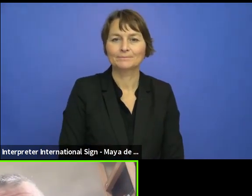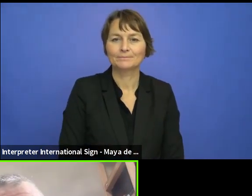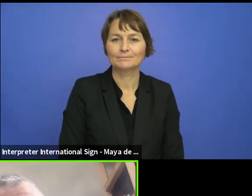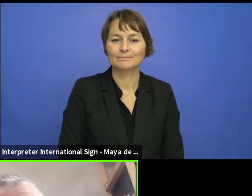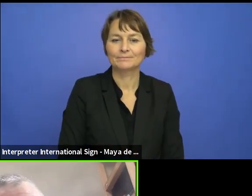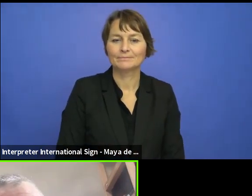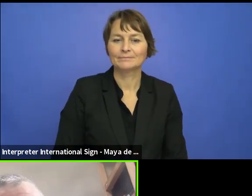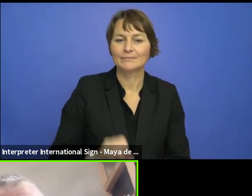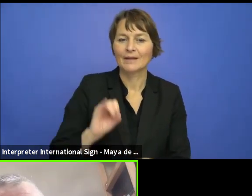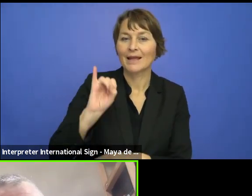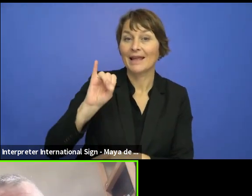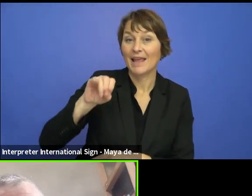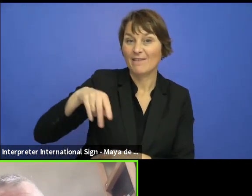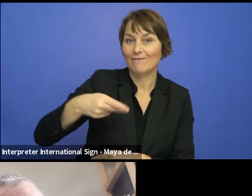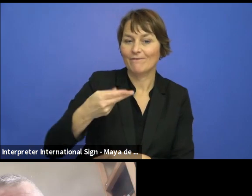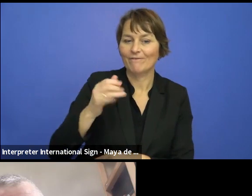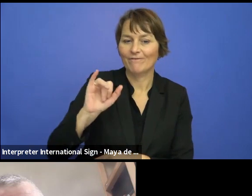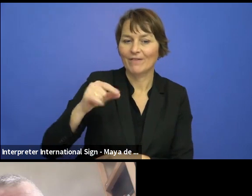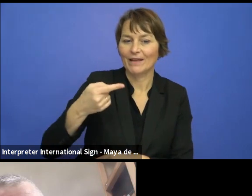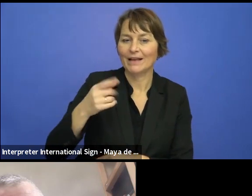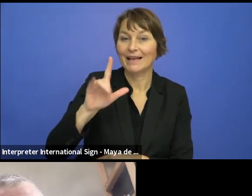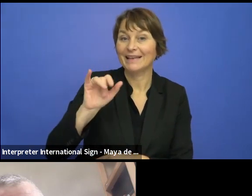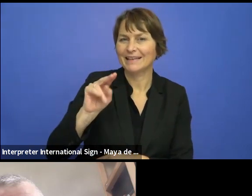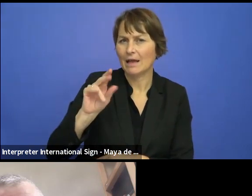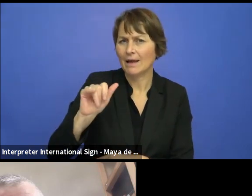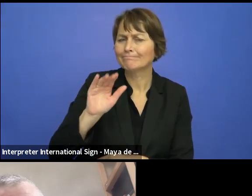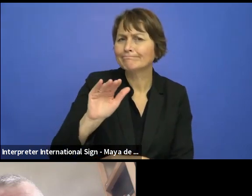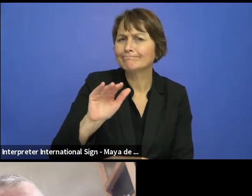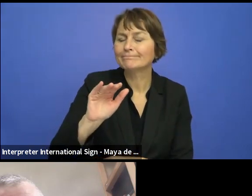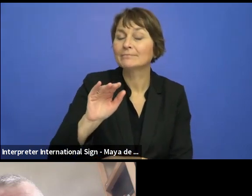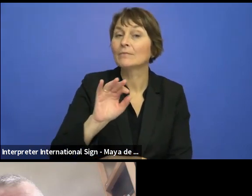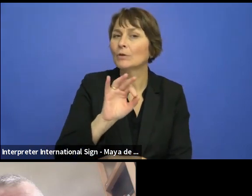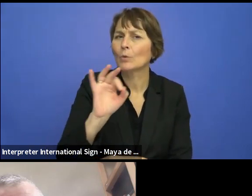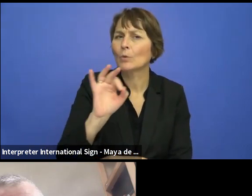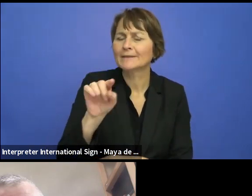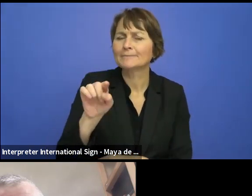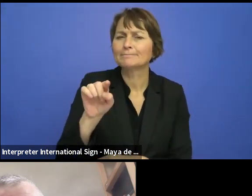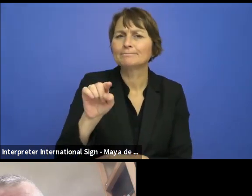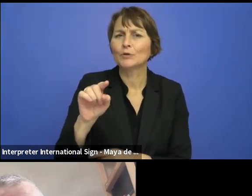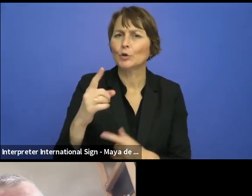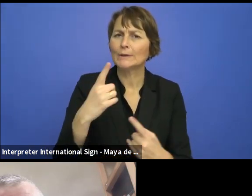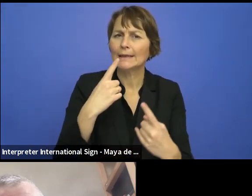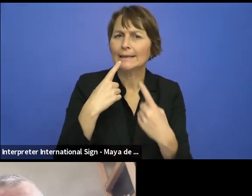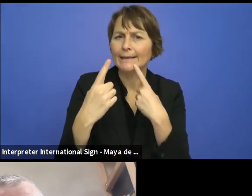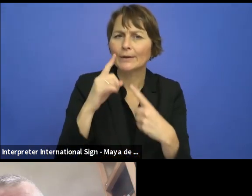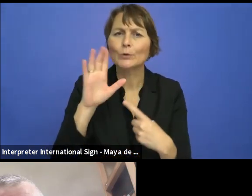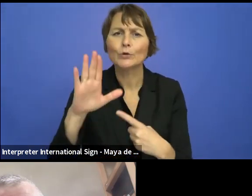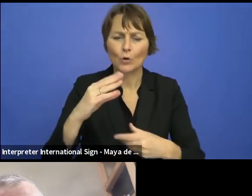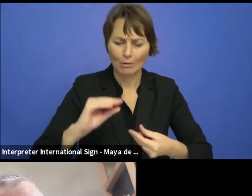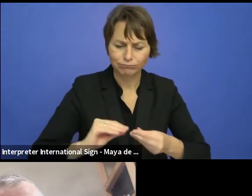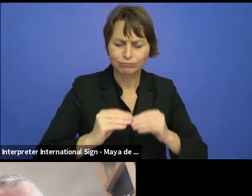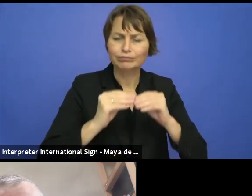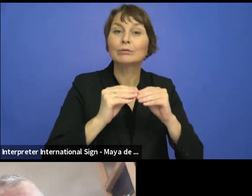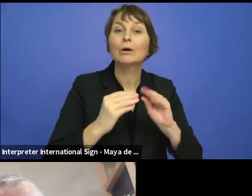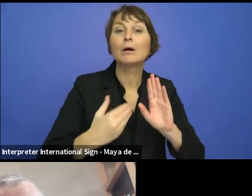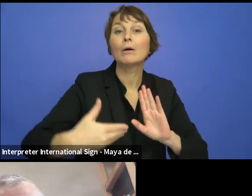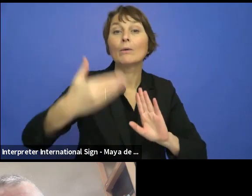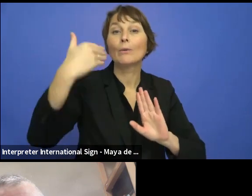along the same lines that you were talking about your work, since this first part of the discussion